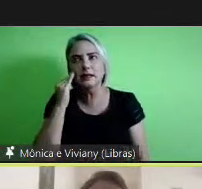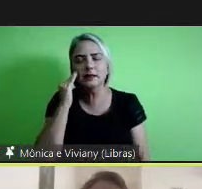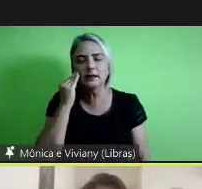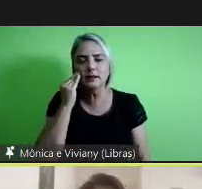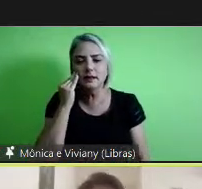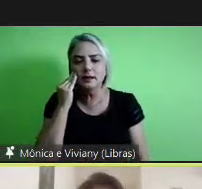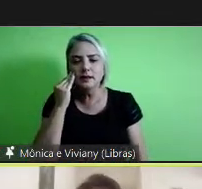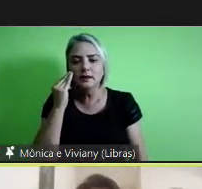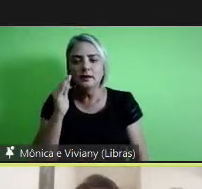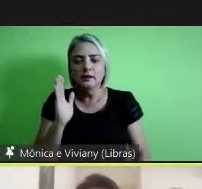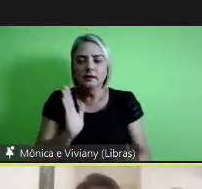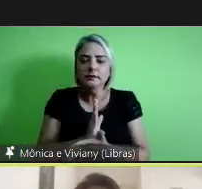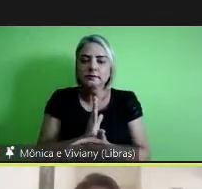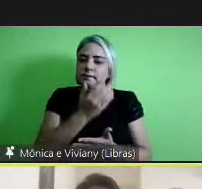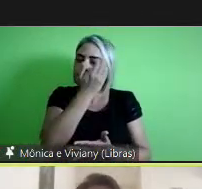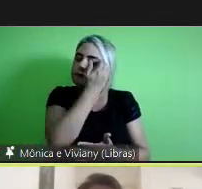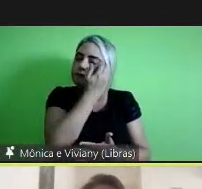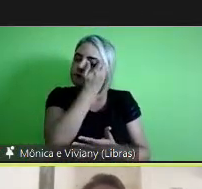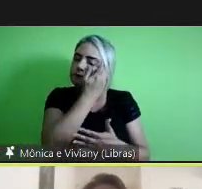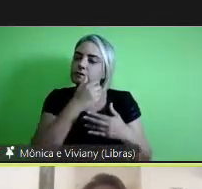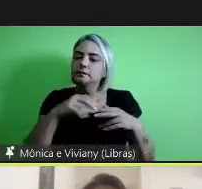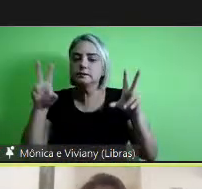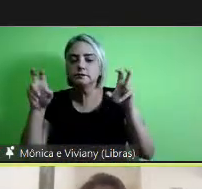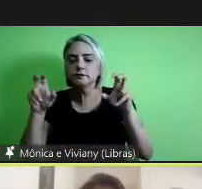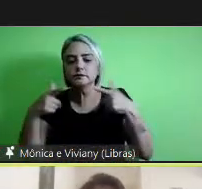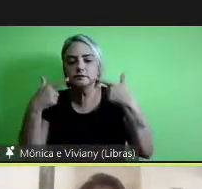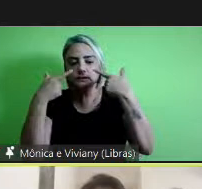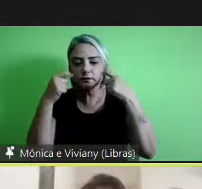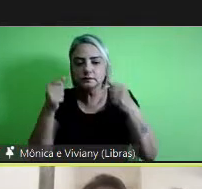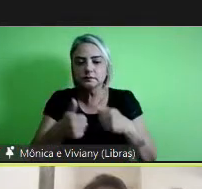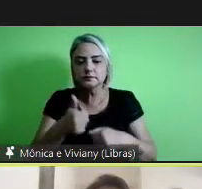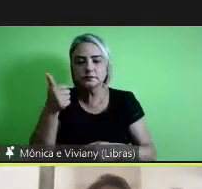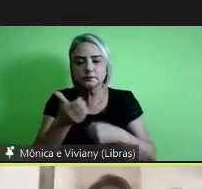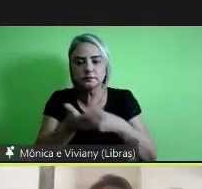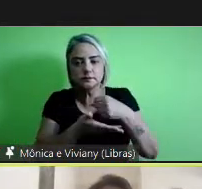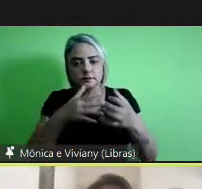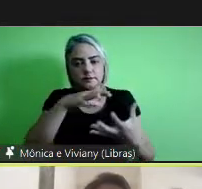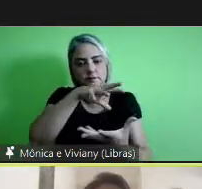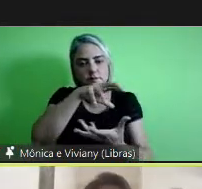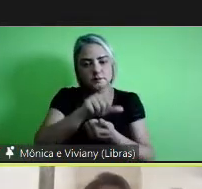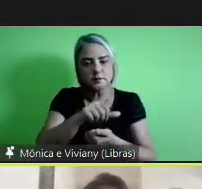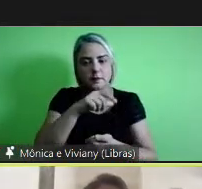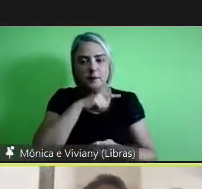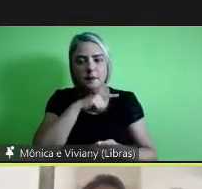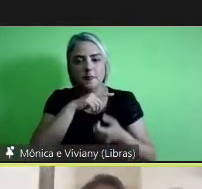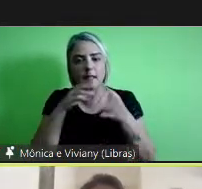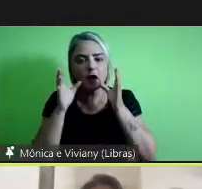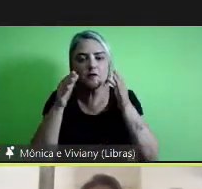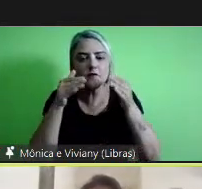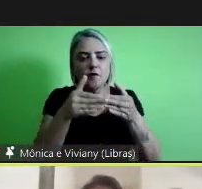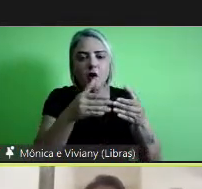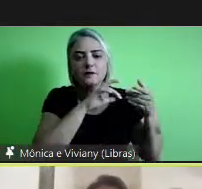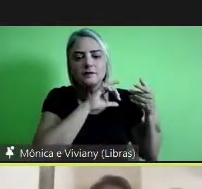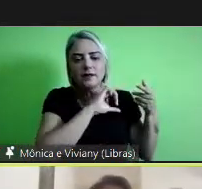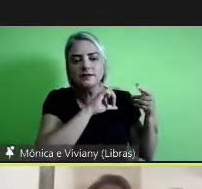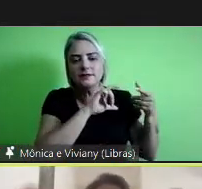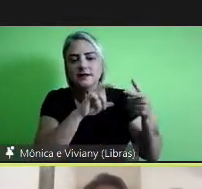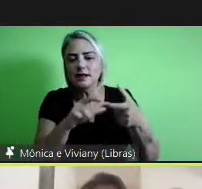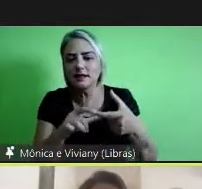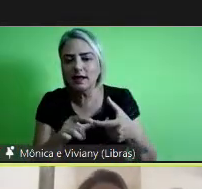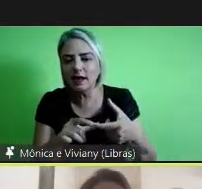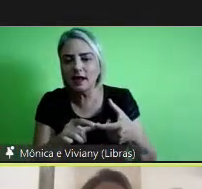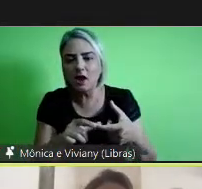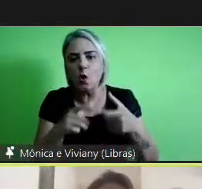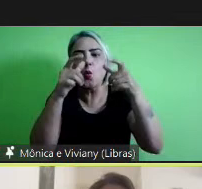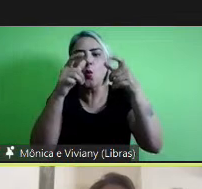in trying to understanding and talking about this topic in terms of planetary health? We have